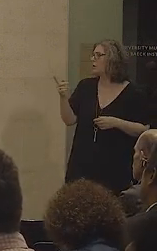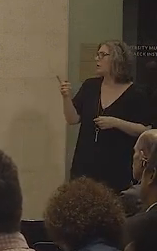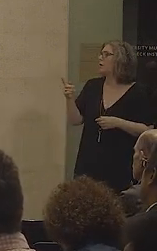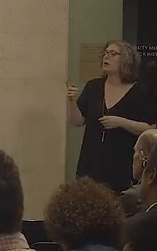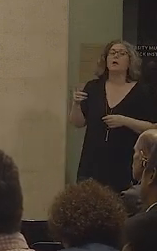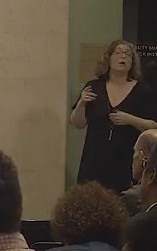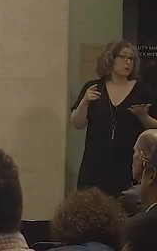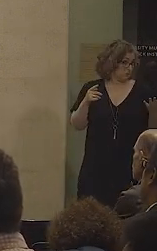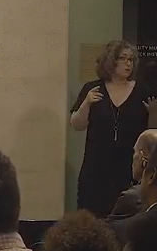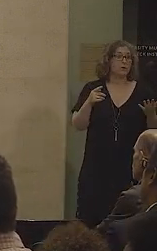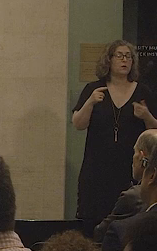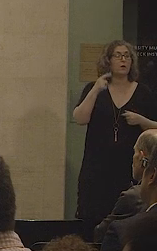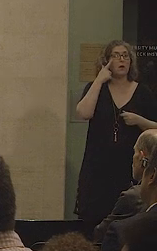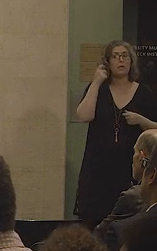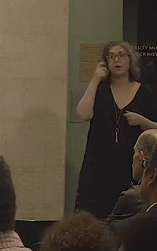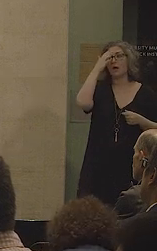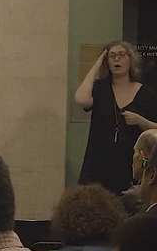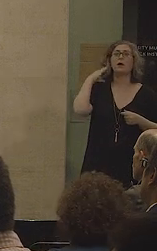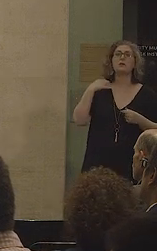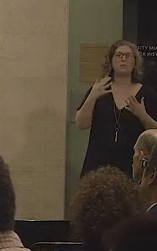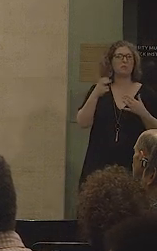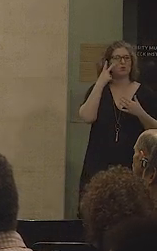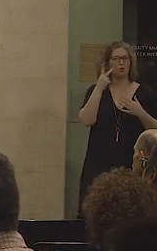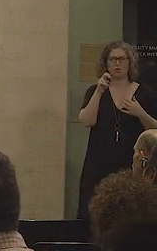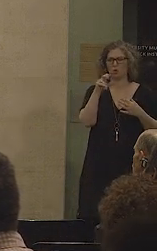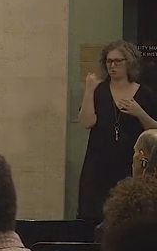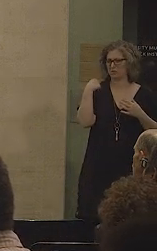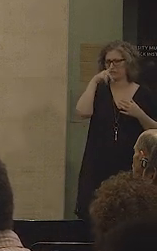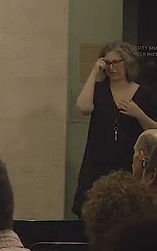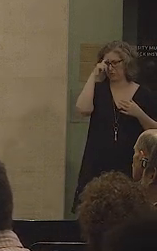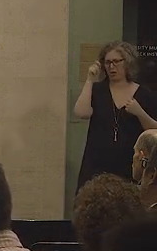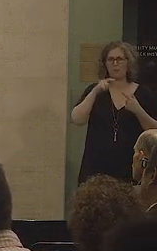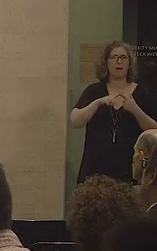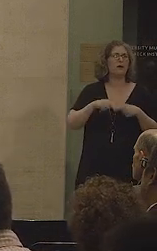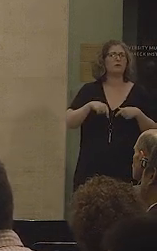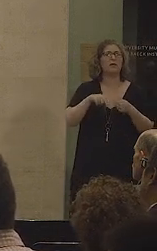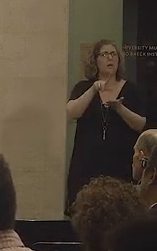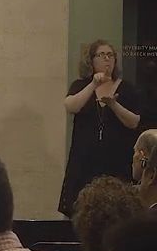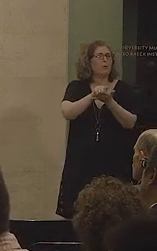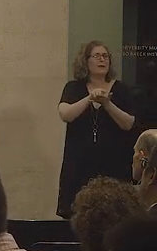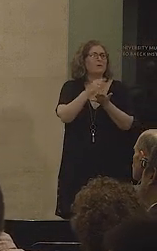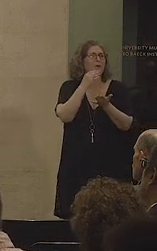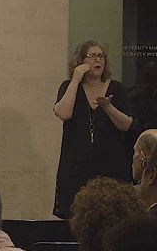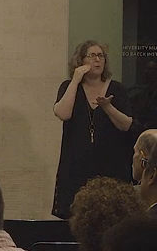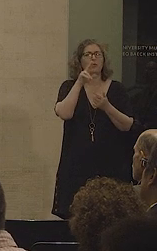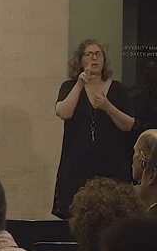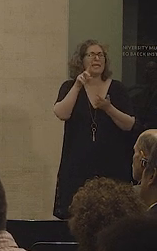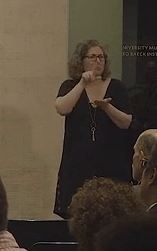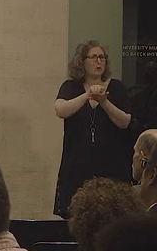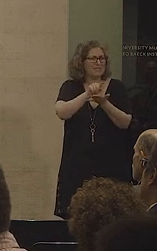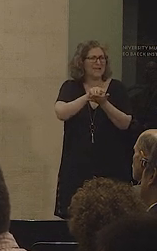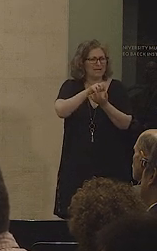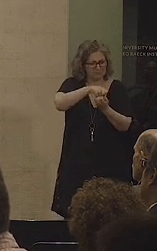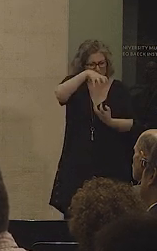Because you all maybe saw some of the news over the summer about 3D, print-at-home, do-it-yourself guns over